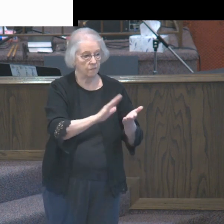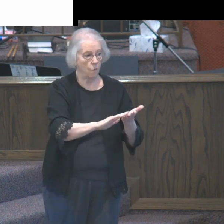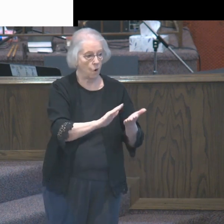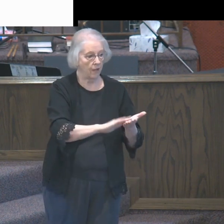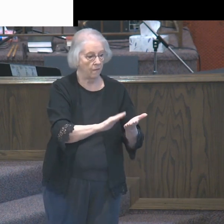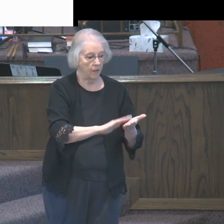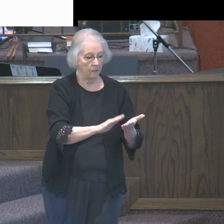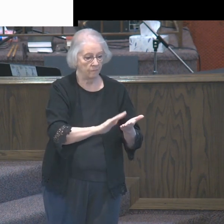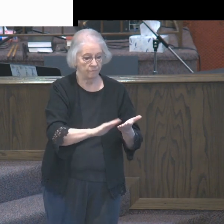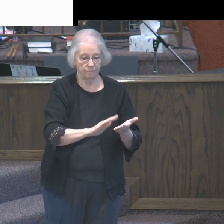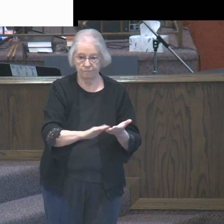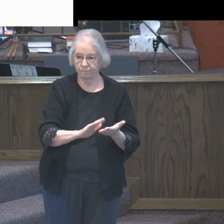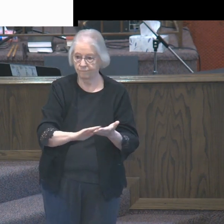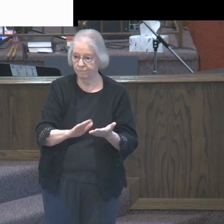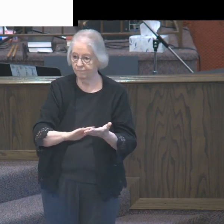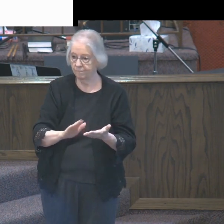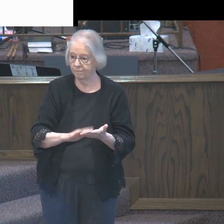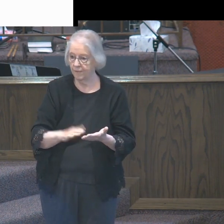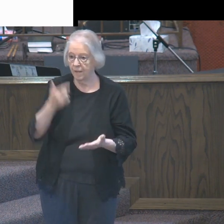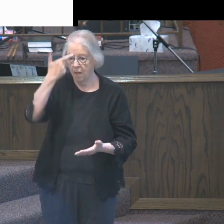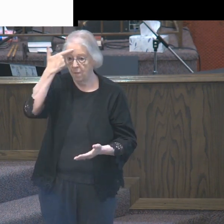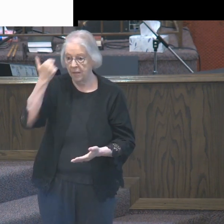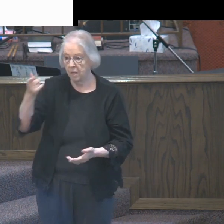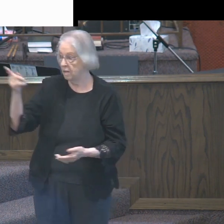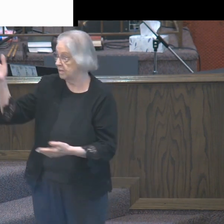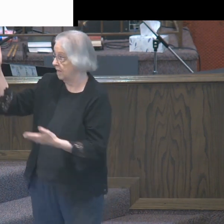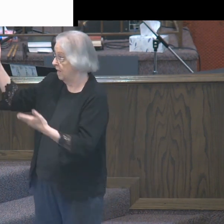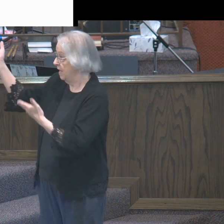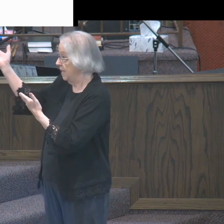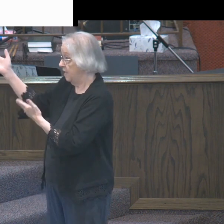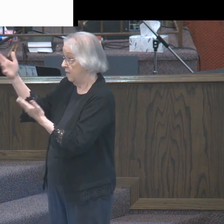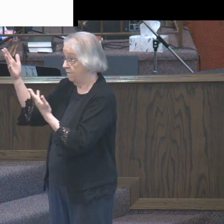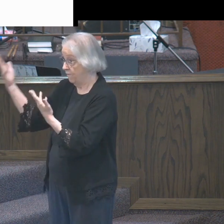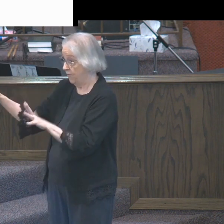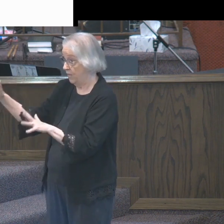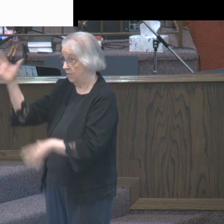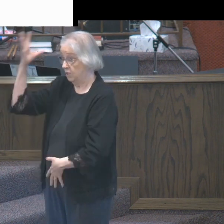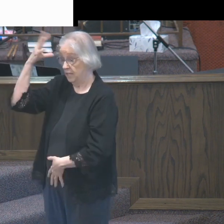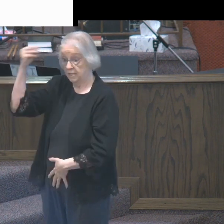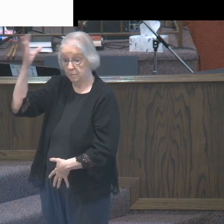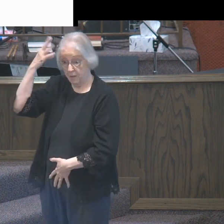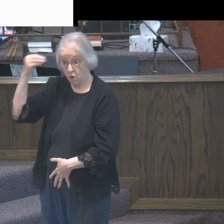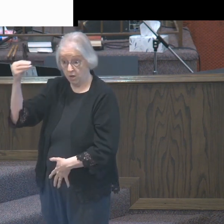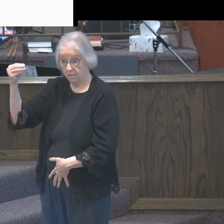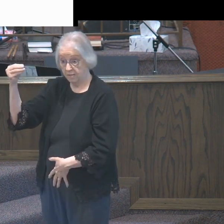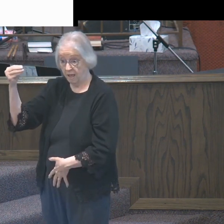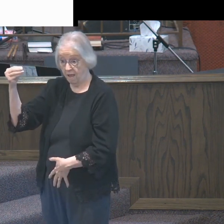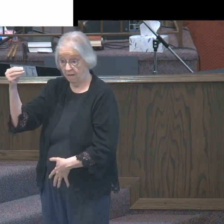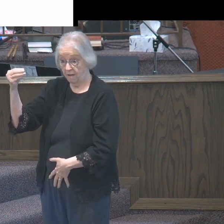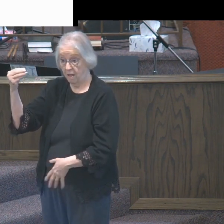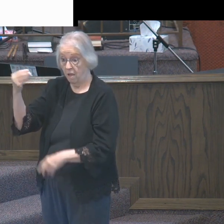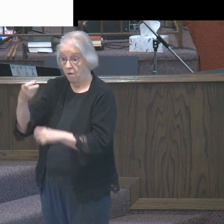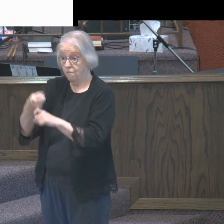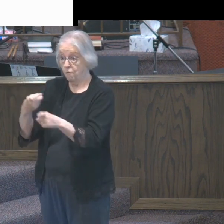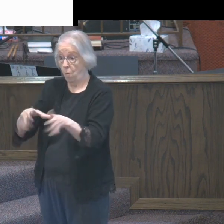Because I have experienced the peace that comes from his